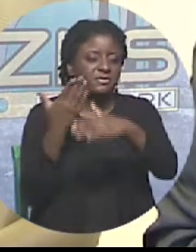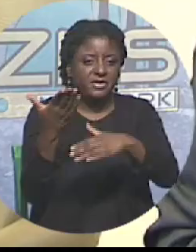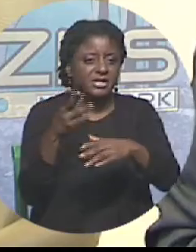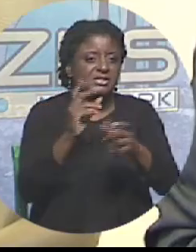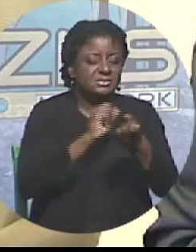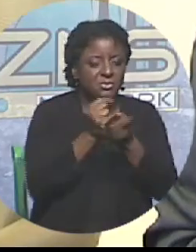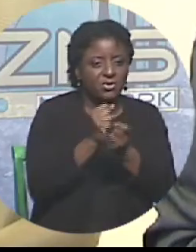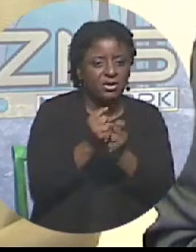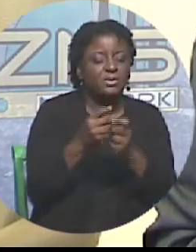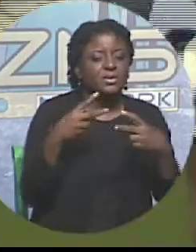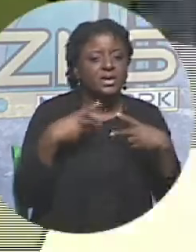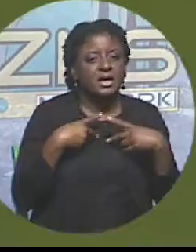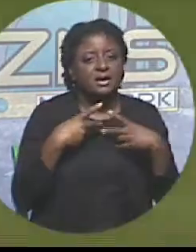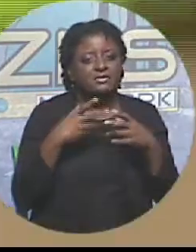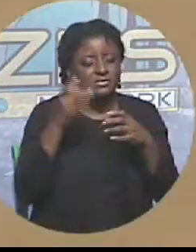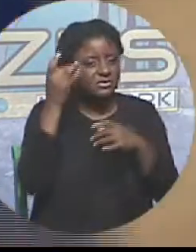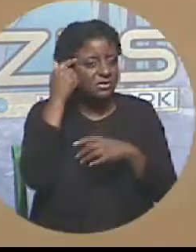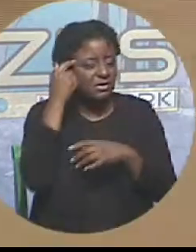for such an honor.